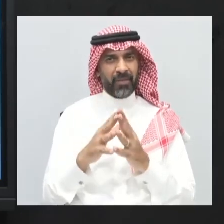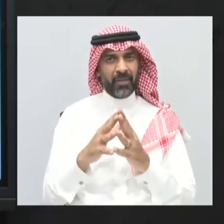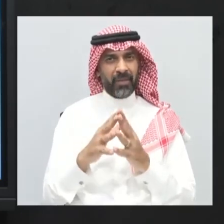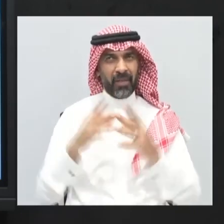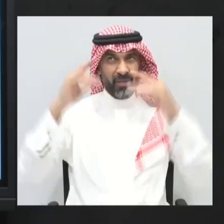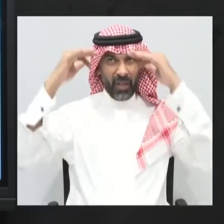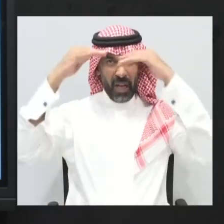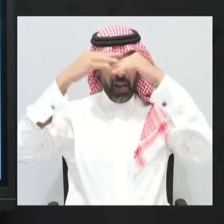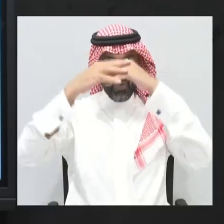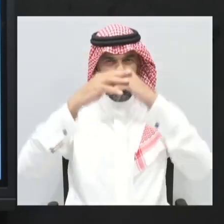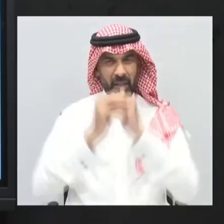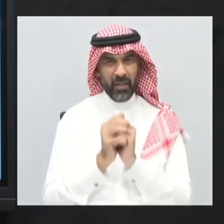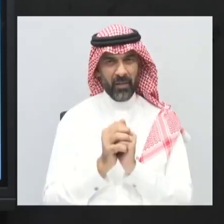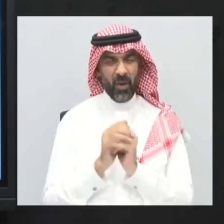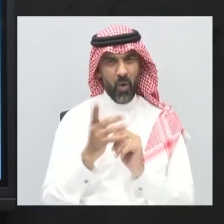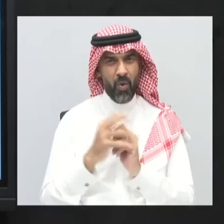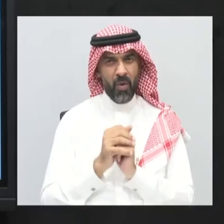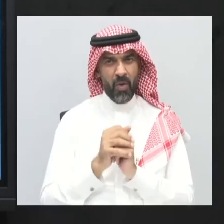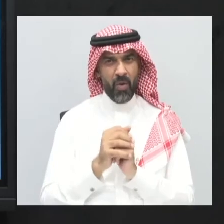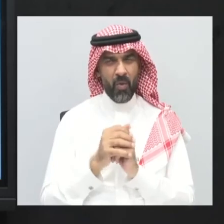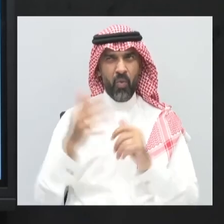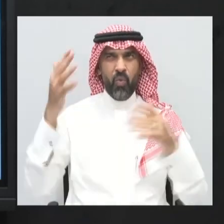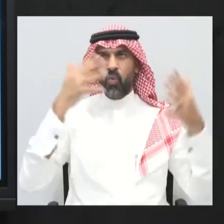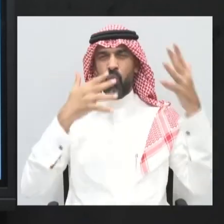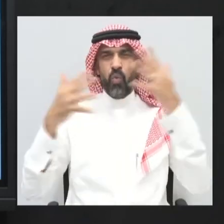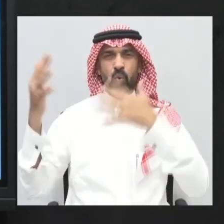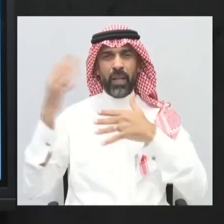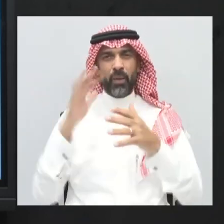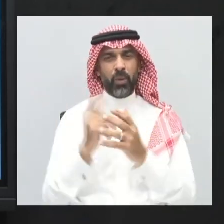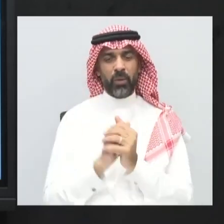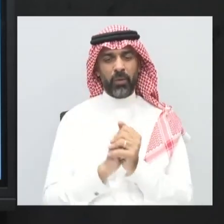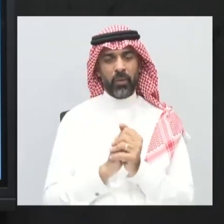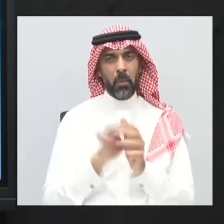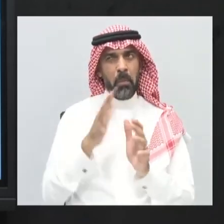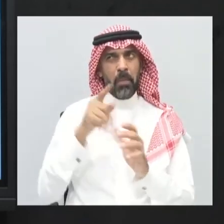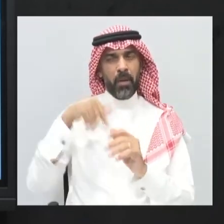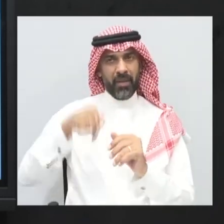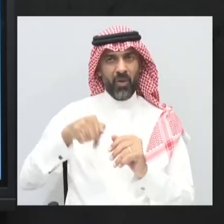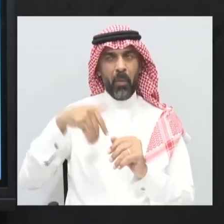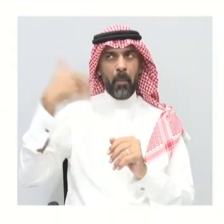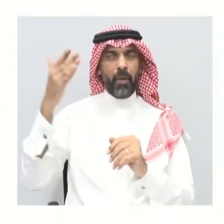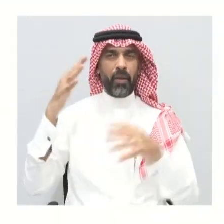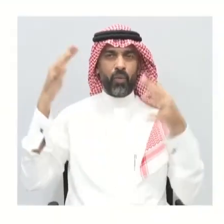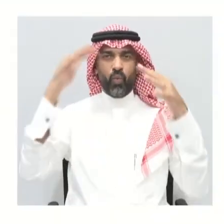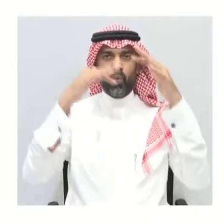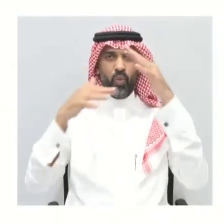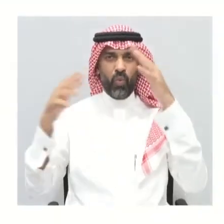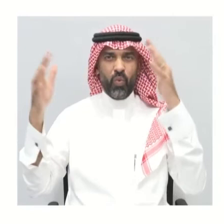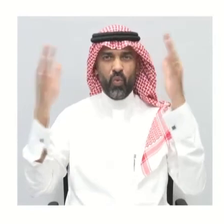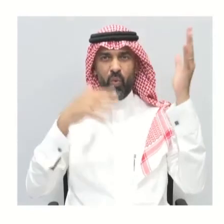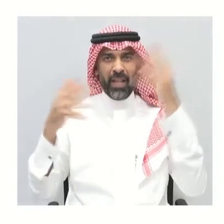cloudy or windy. I'm going to use windy. Maybe it's windy outside. Let's write this down.